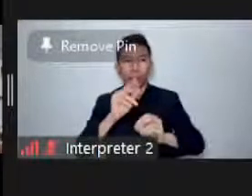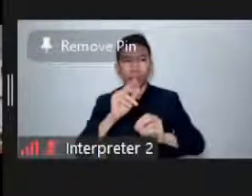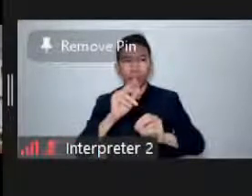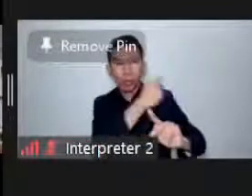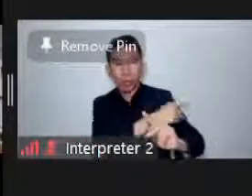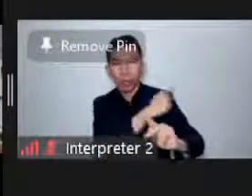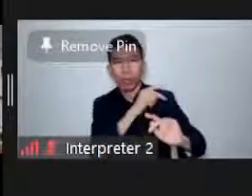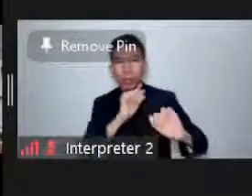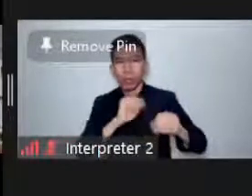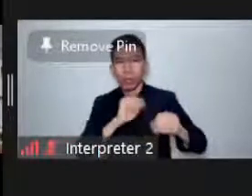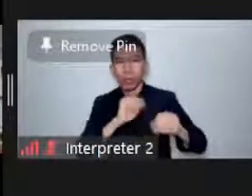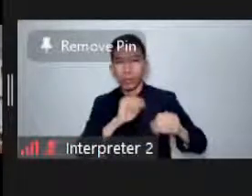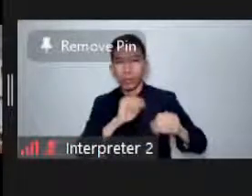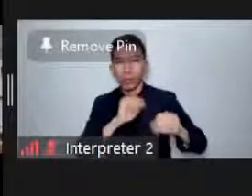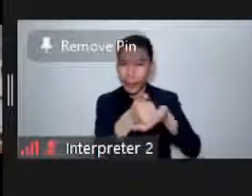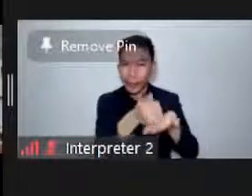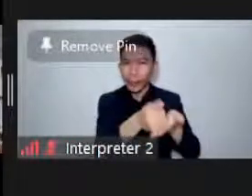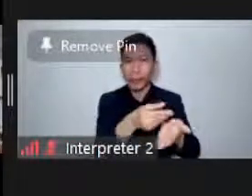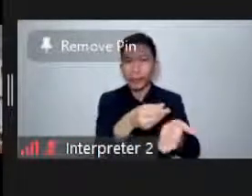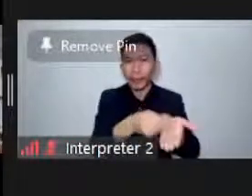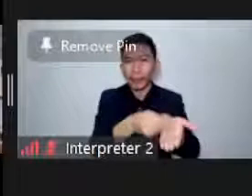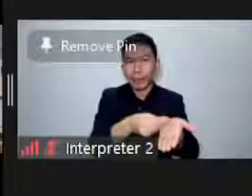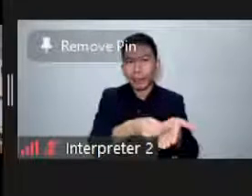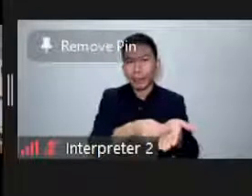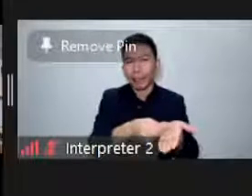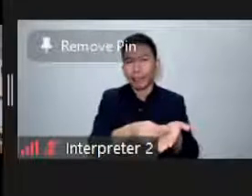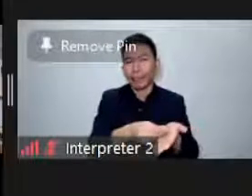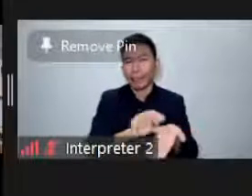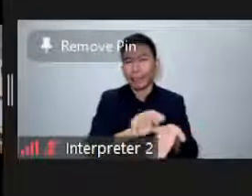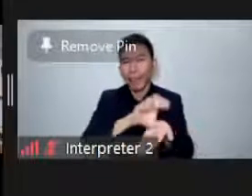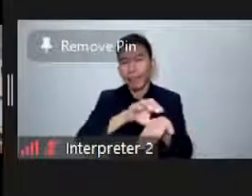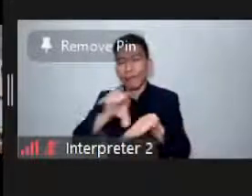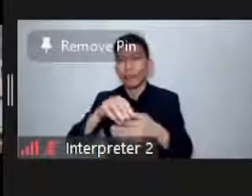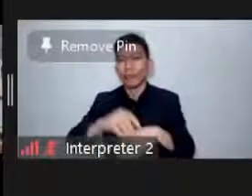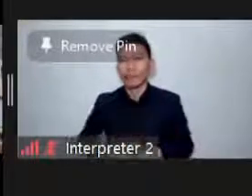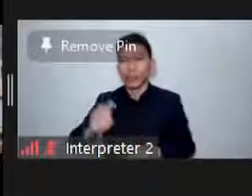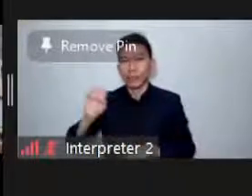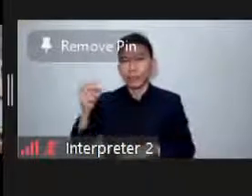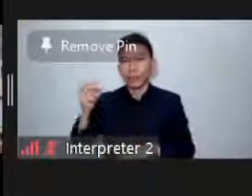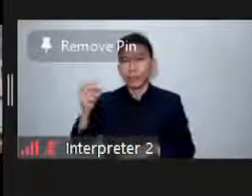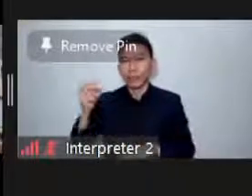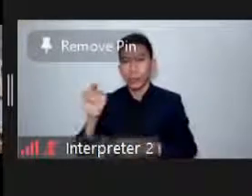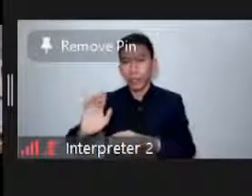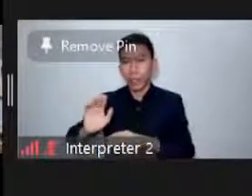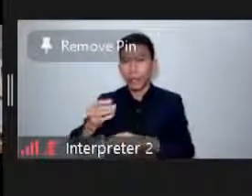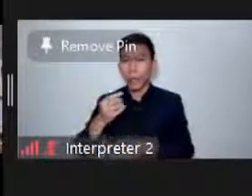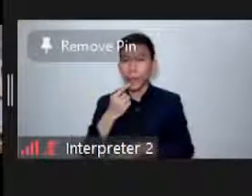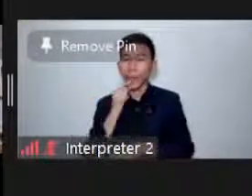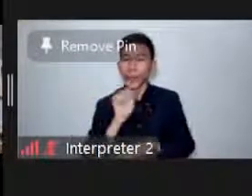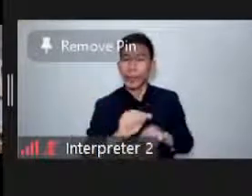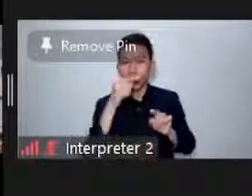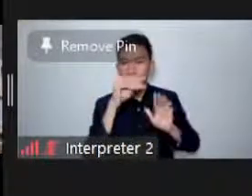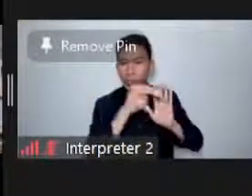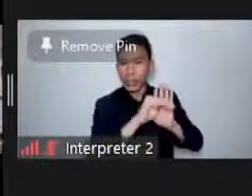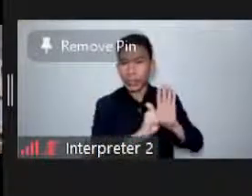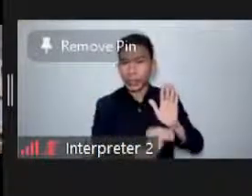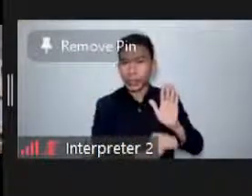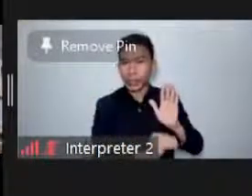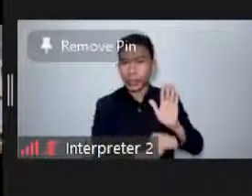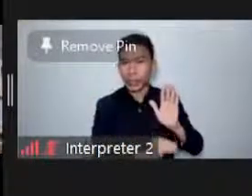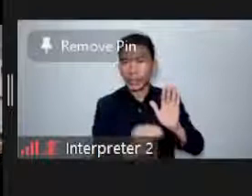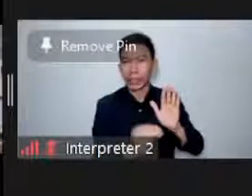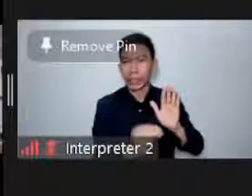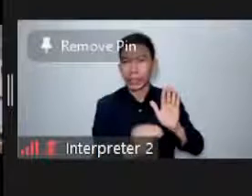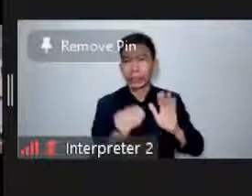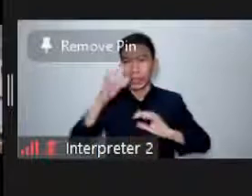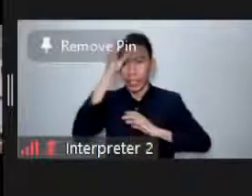burden. The Department of Health Administrative Order on the guidelines for the implementation of Cancer Assistance Fund, which